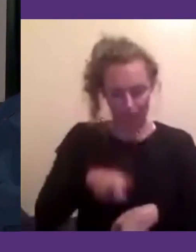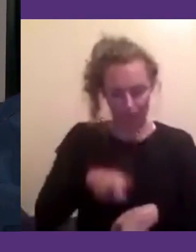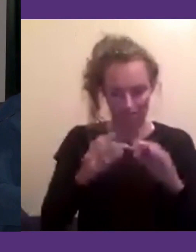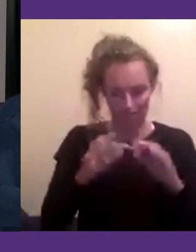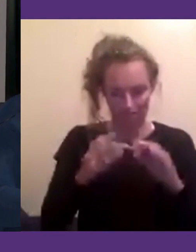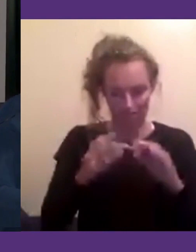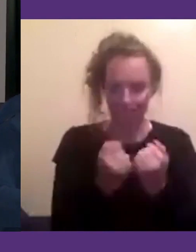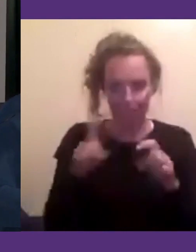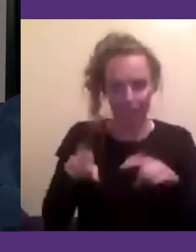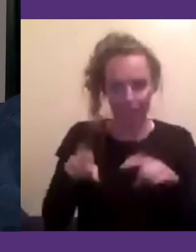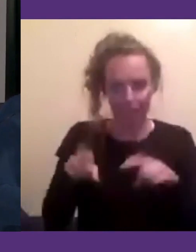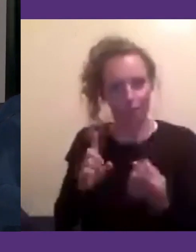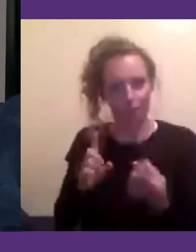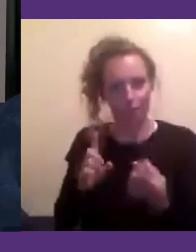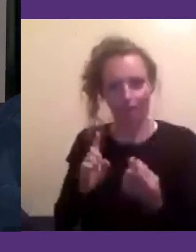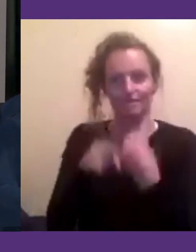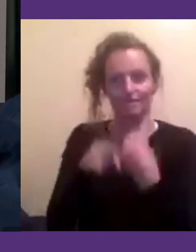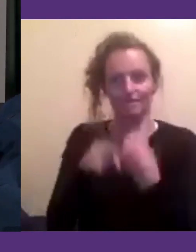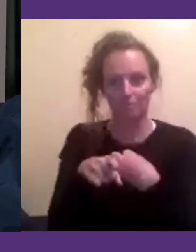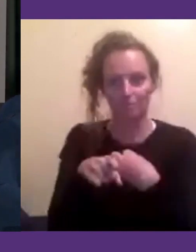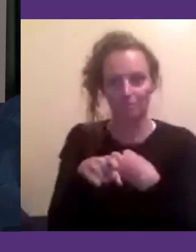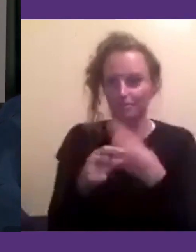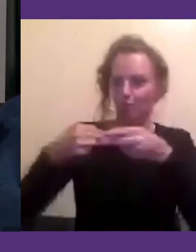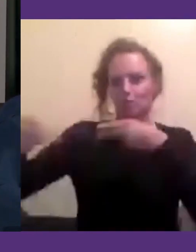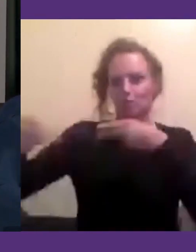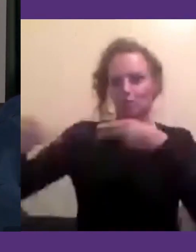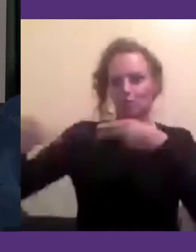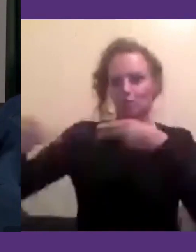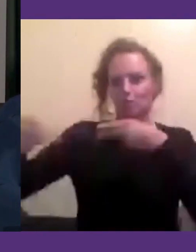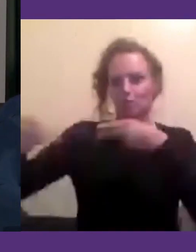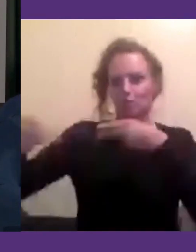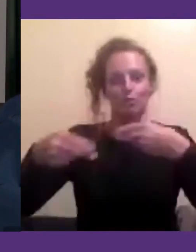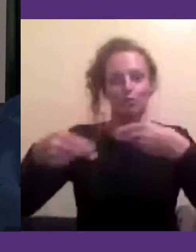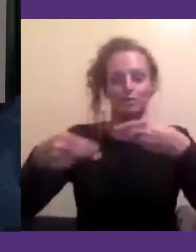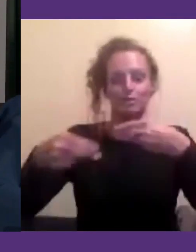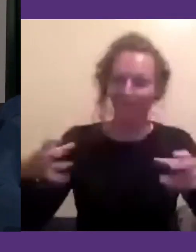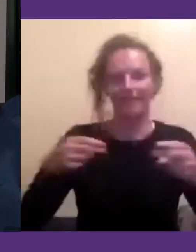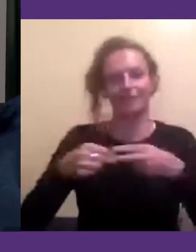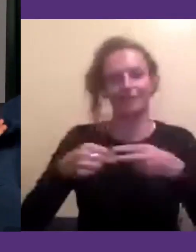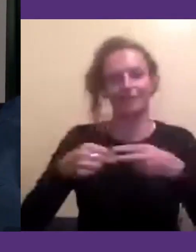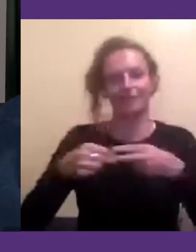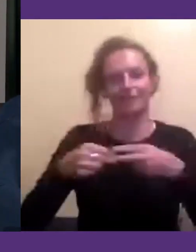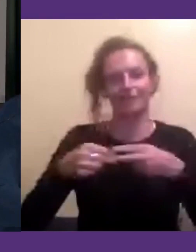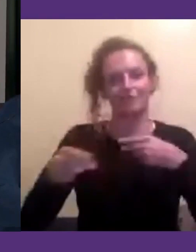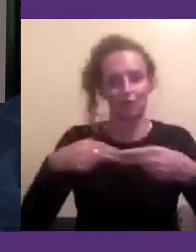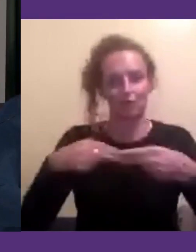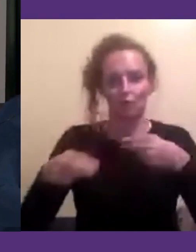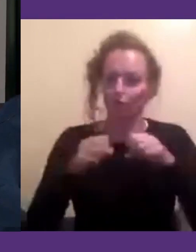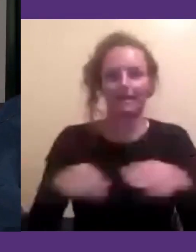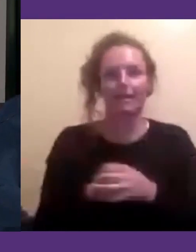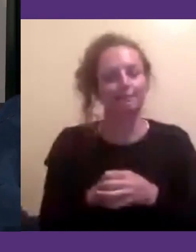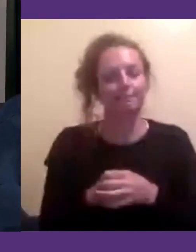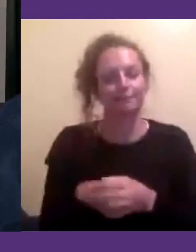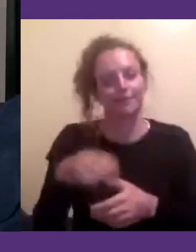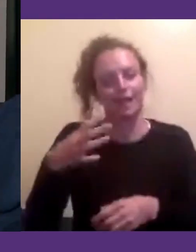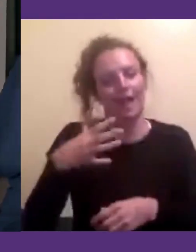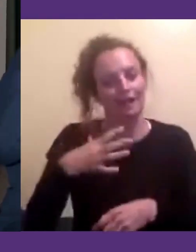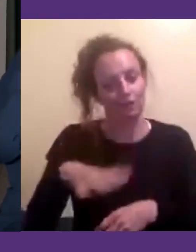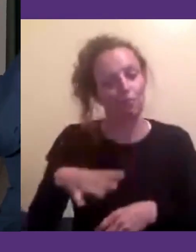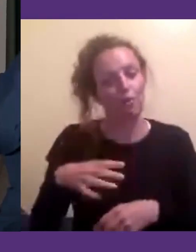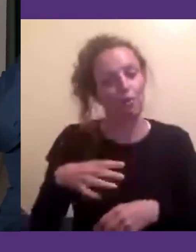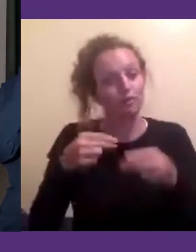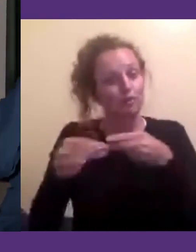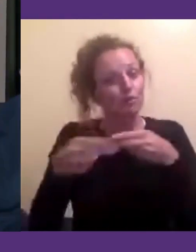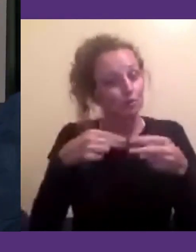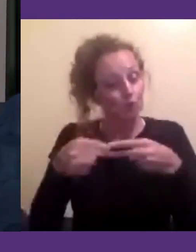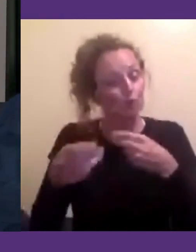to, make news accessible, which was always my goal, to make news more accessible for like people like me who struggle